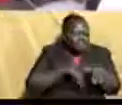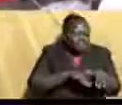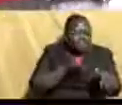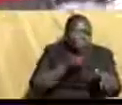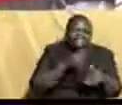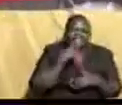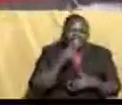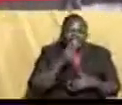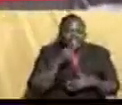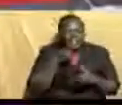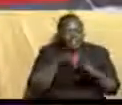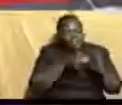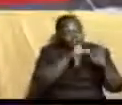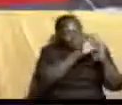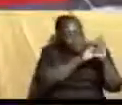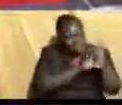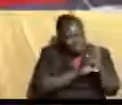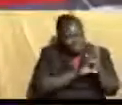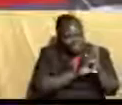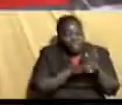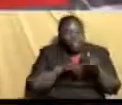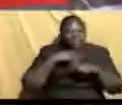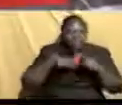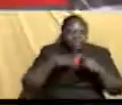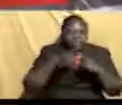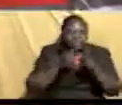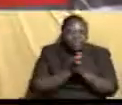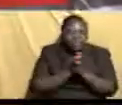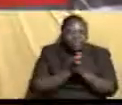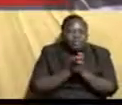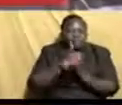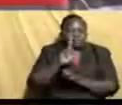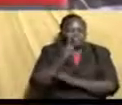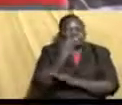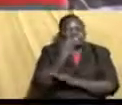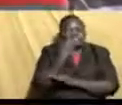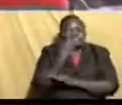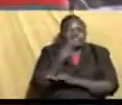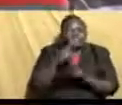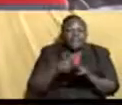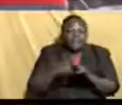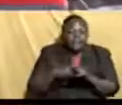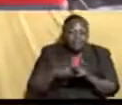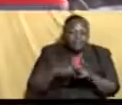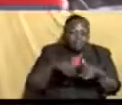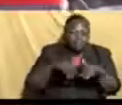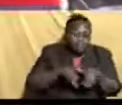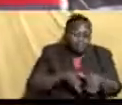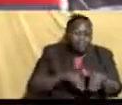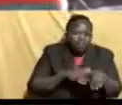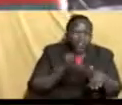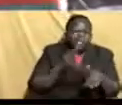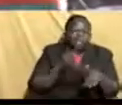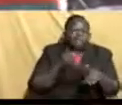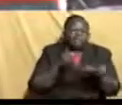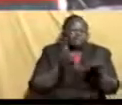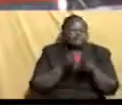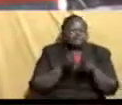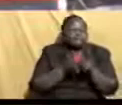That tells you that the Constitution presumes that act to be constitutional first, and then it should be proven to be